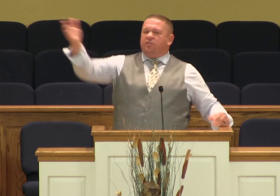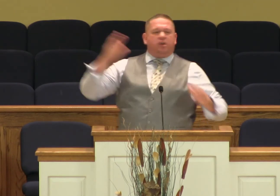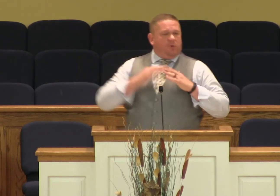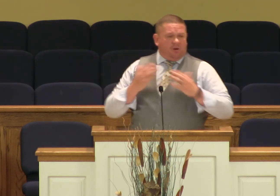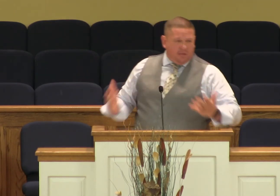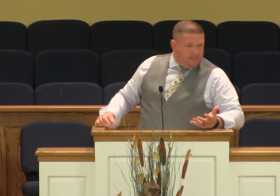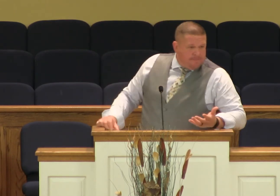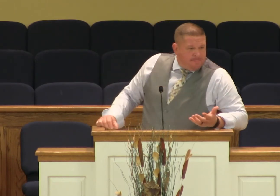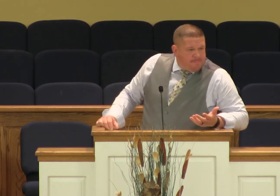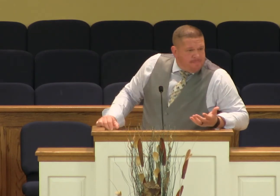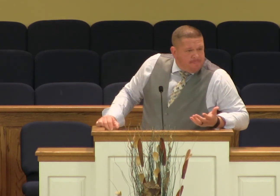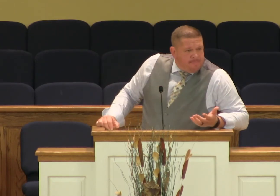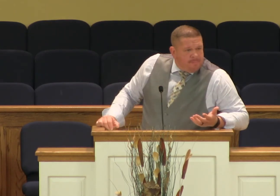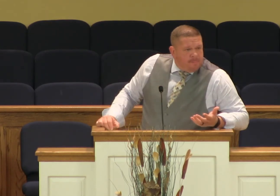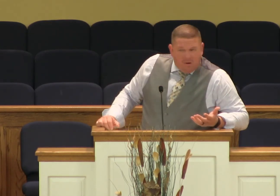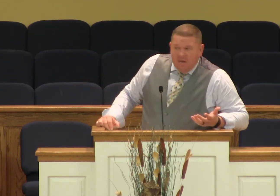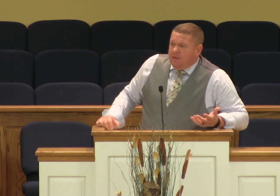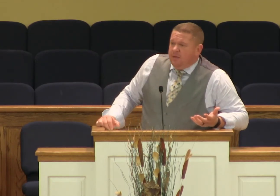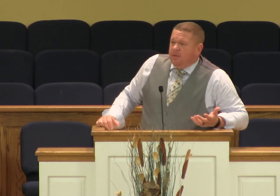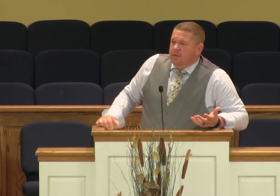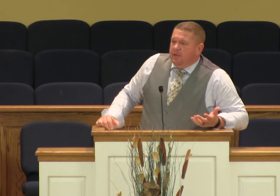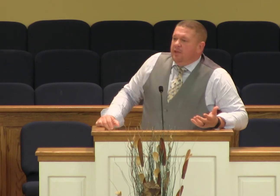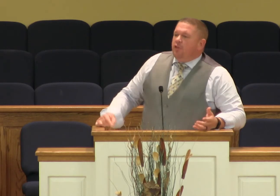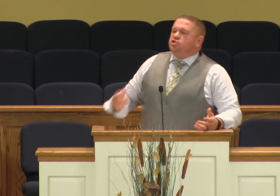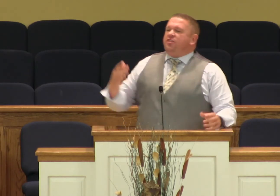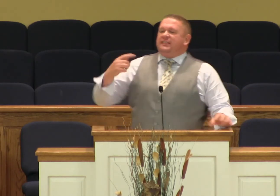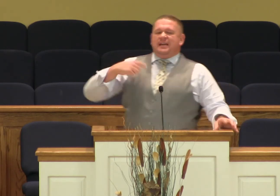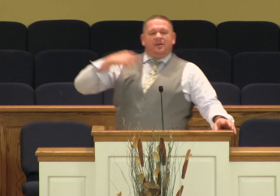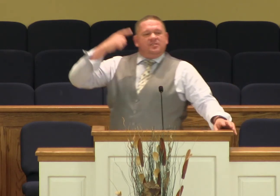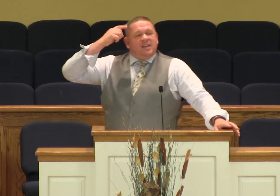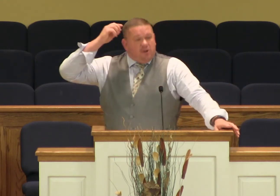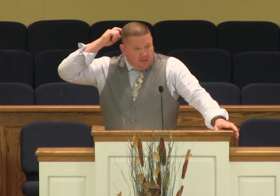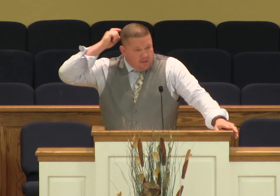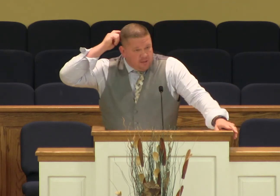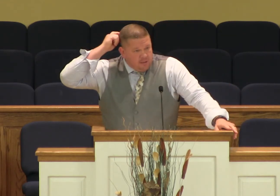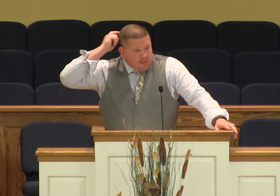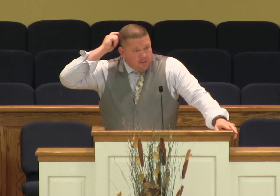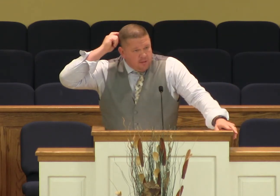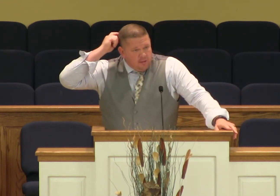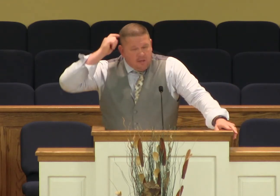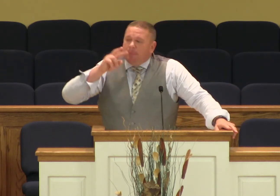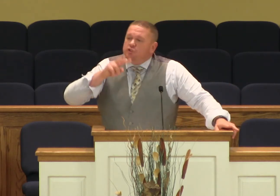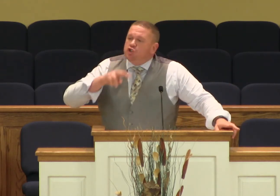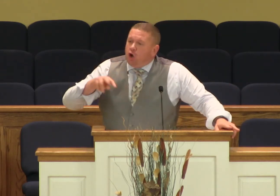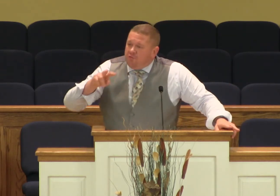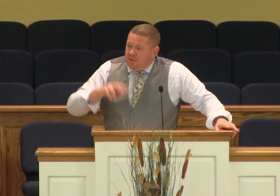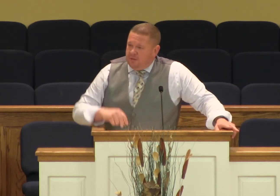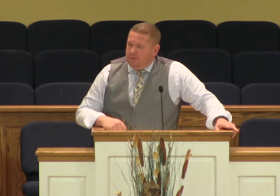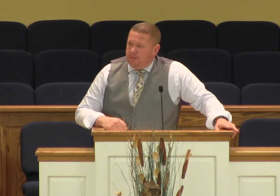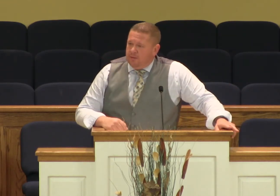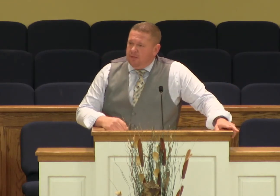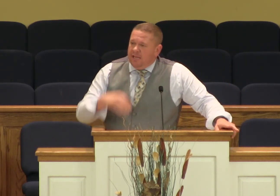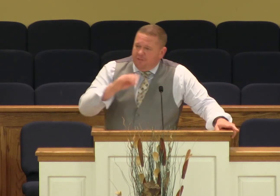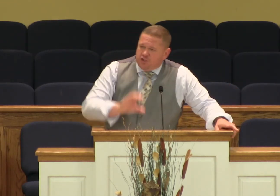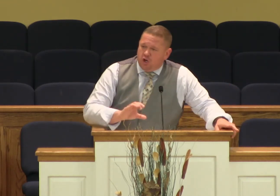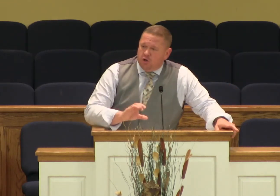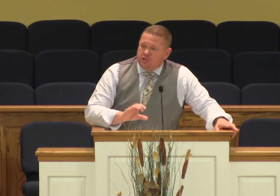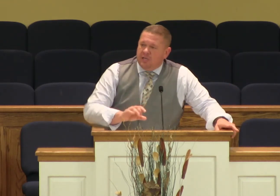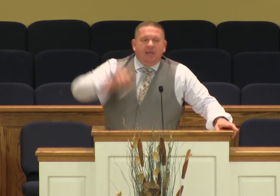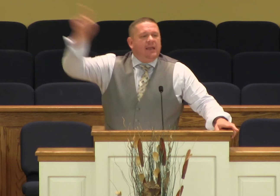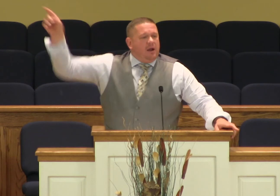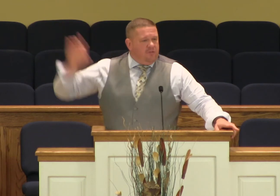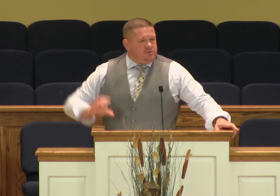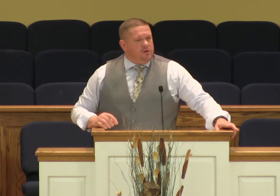go out to the community, right? Those are things I'm considering and observing in the